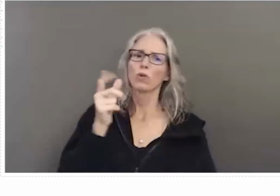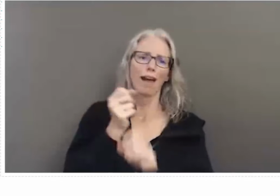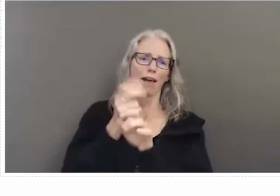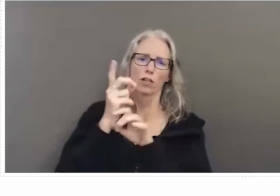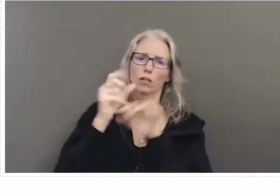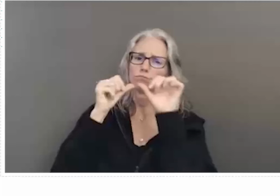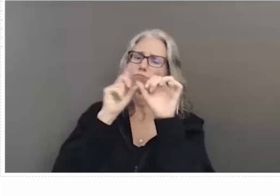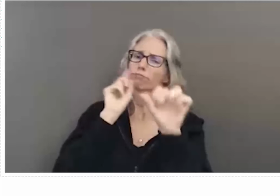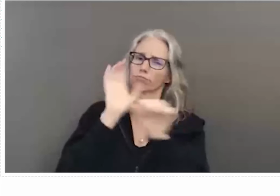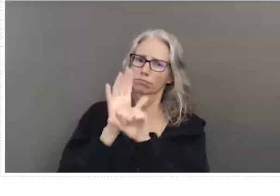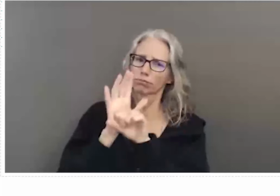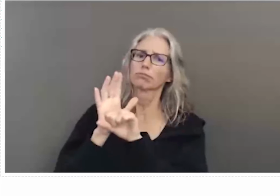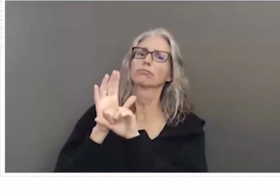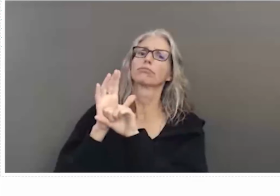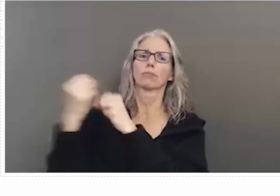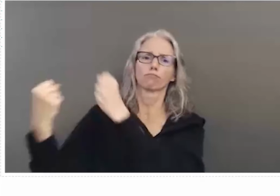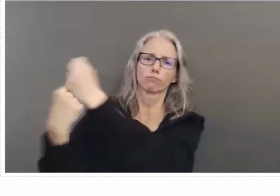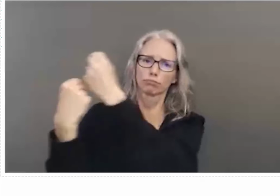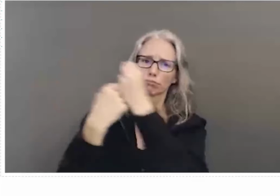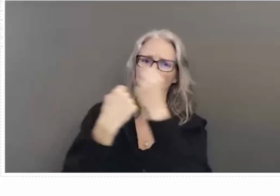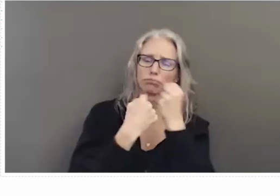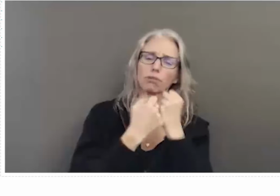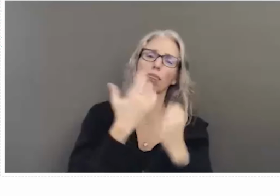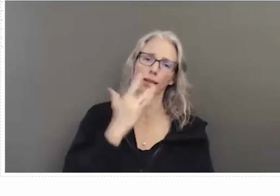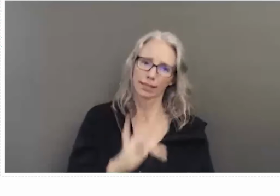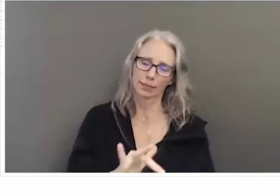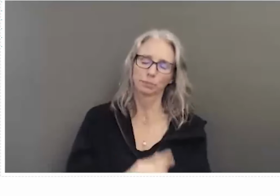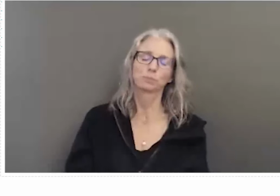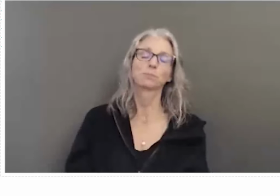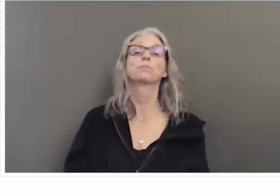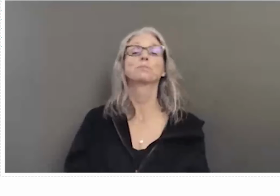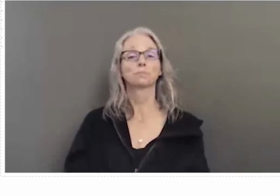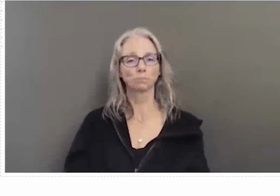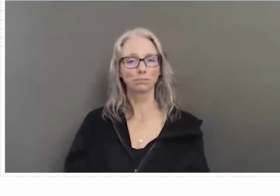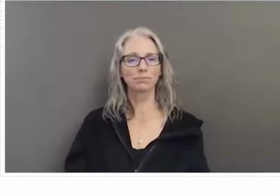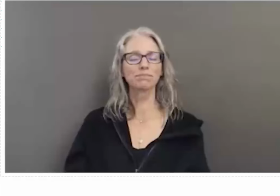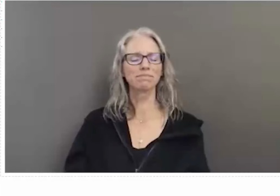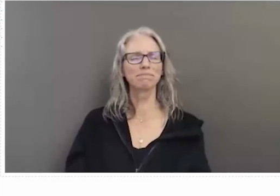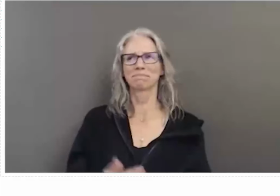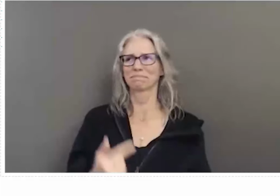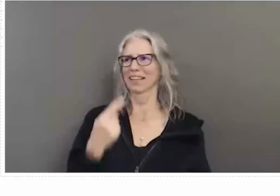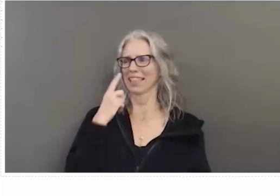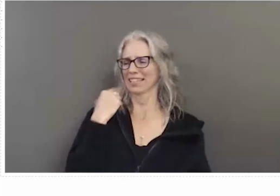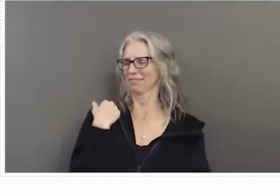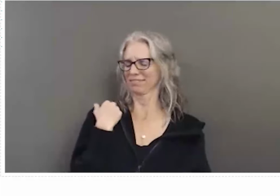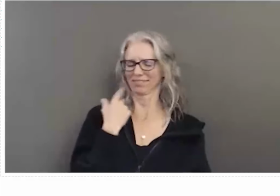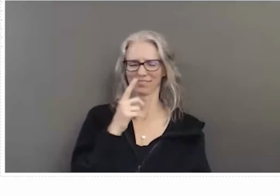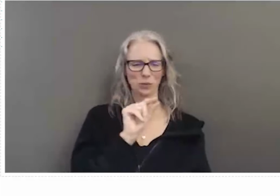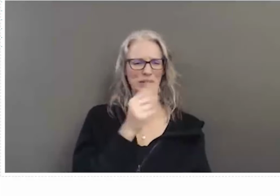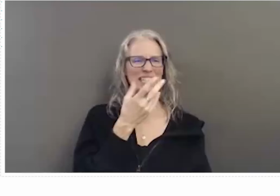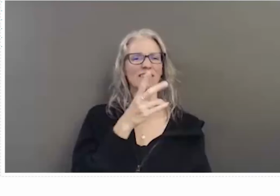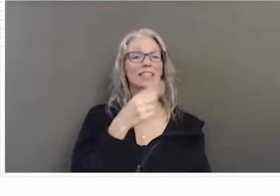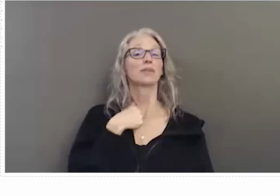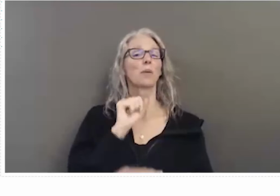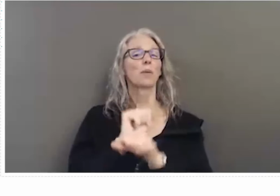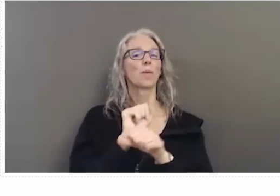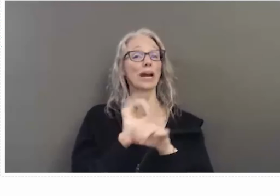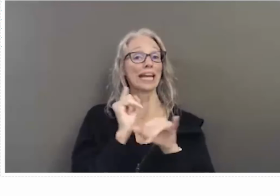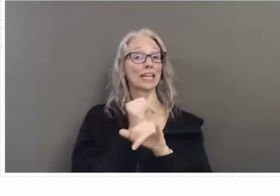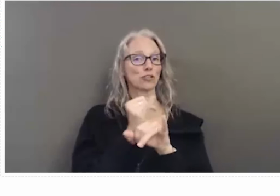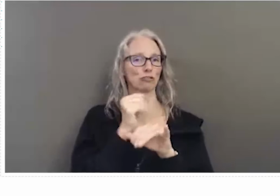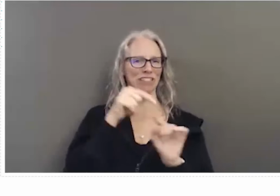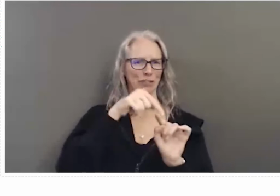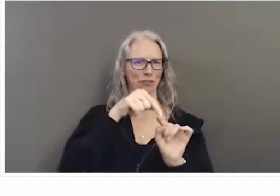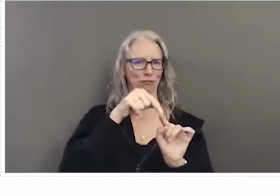funny anecdote is that when I was an intern here at VACT back in 2017 or something, I believe we